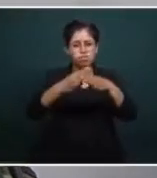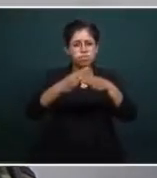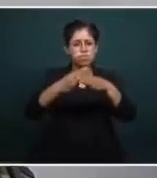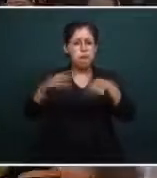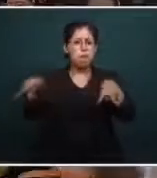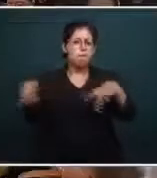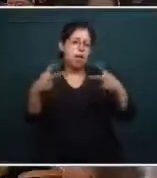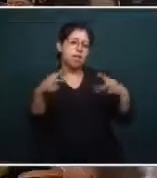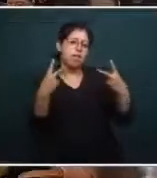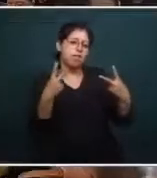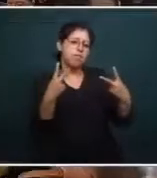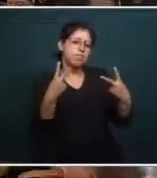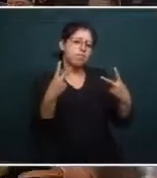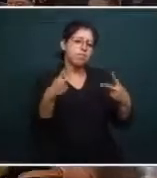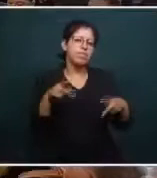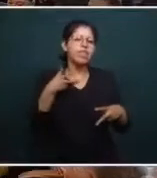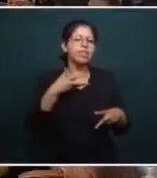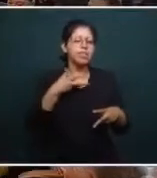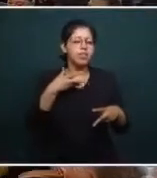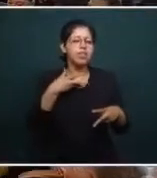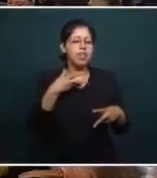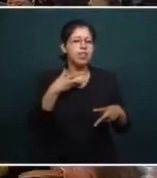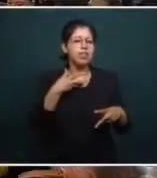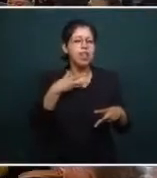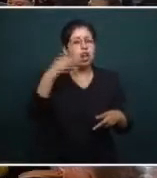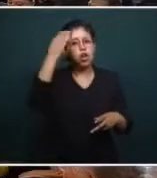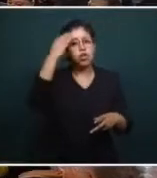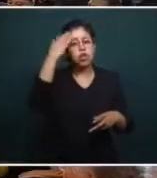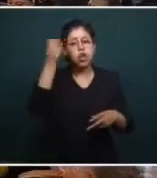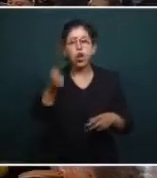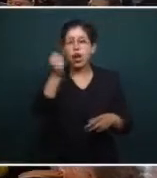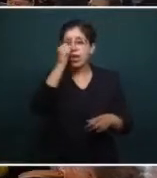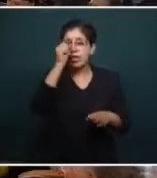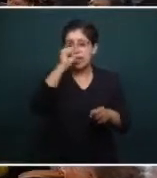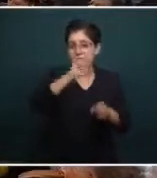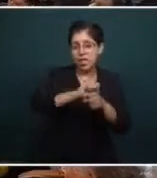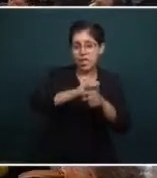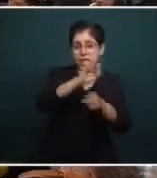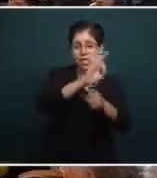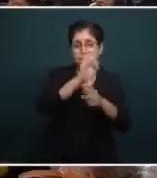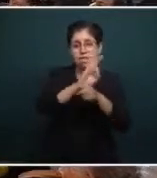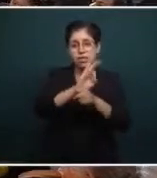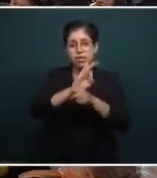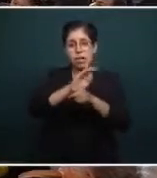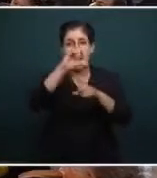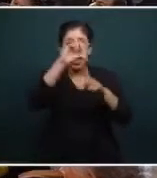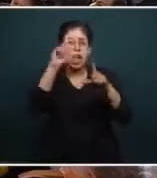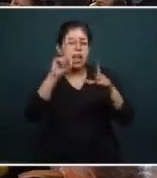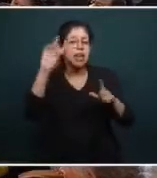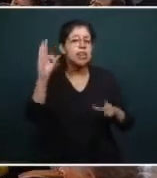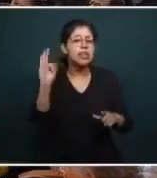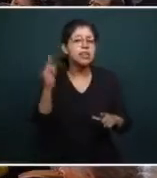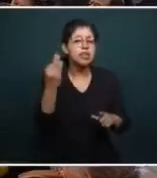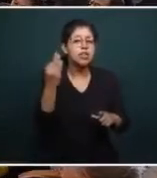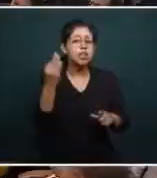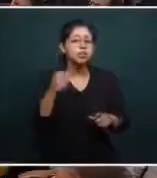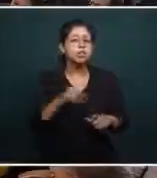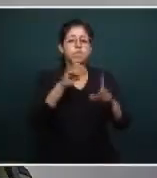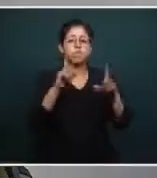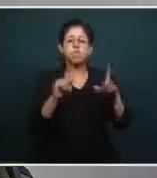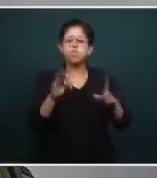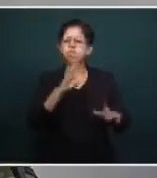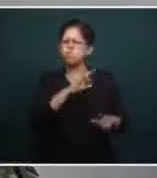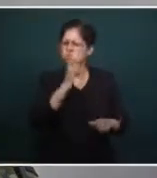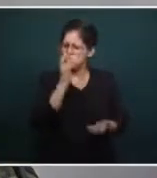They also tienen el conocimiento have que the la Secretaría de knowledge Defensa Nacional from es the el único National ente Defense. responsable And these are the ones that are